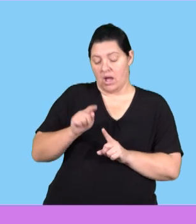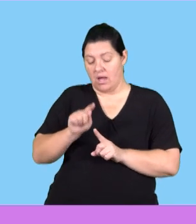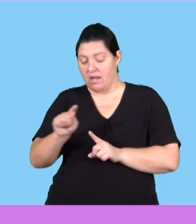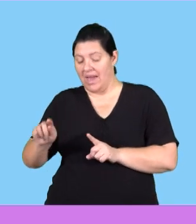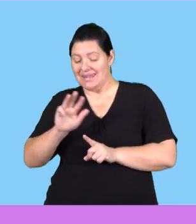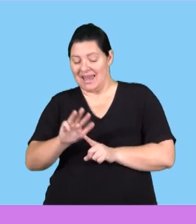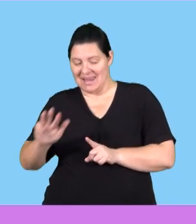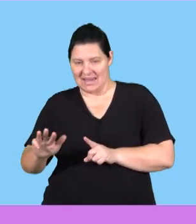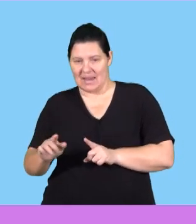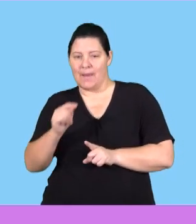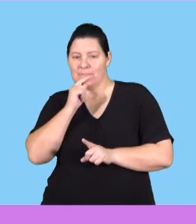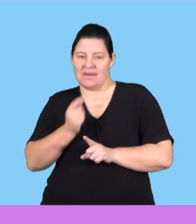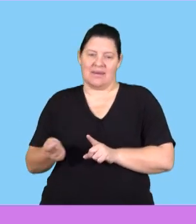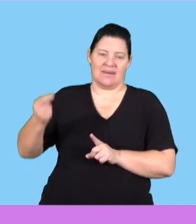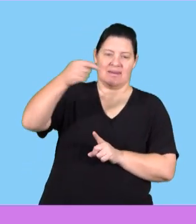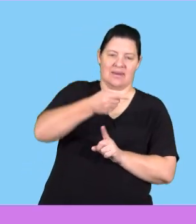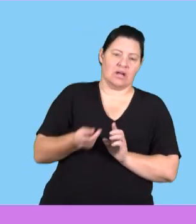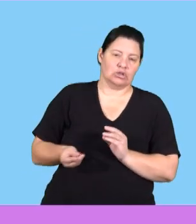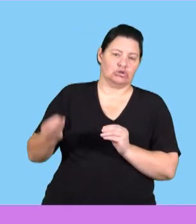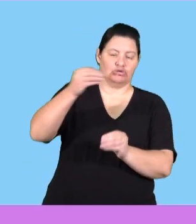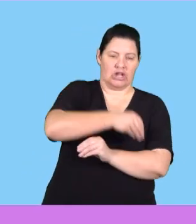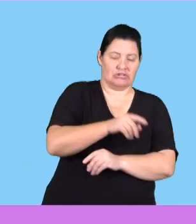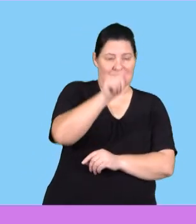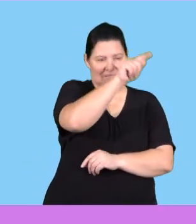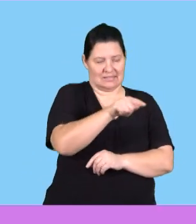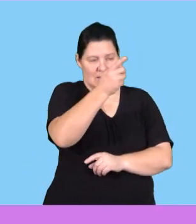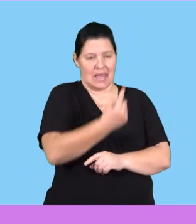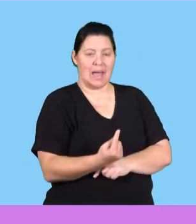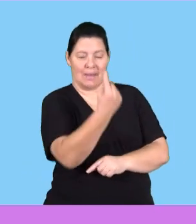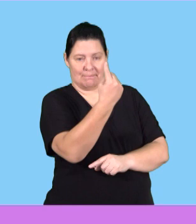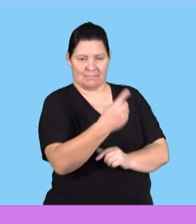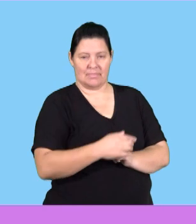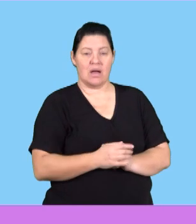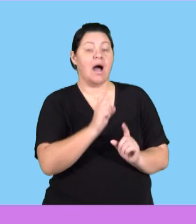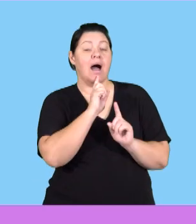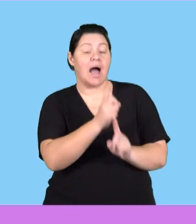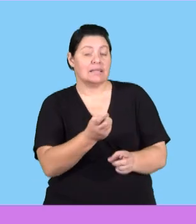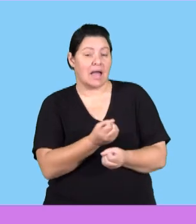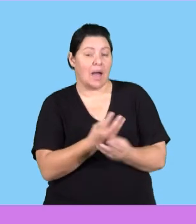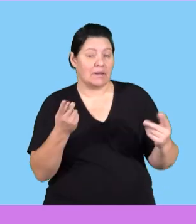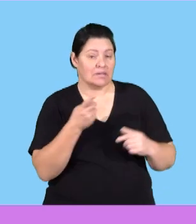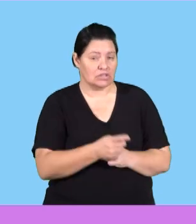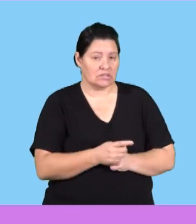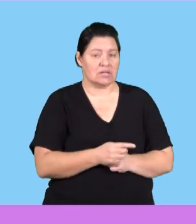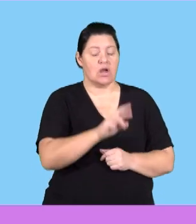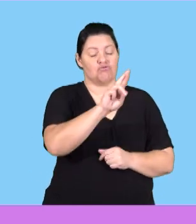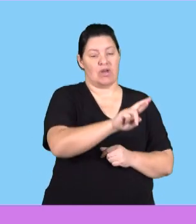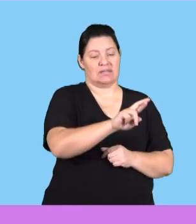a comma being 99, remember, it will adjust this value upward. Then our answer is going to